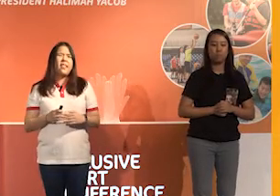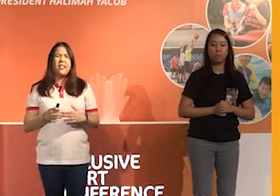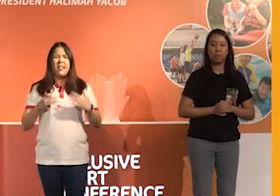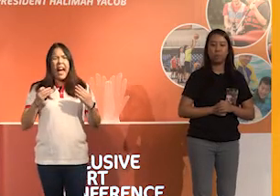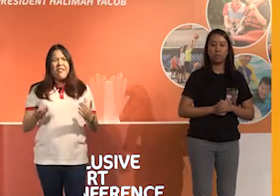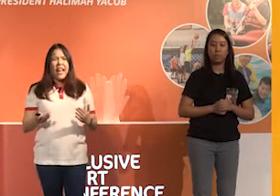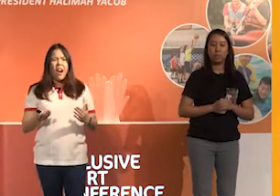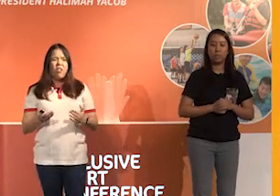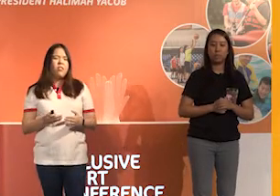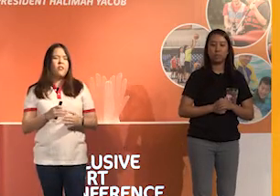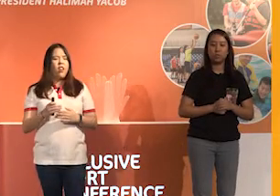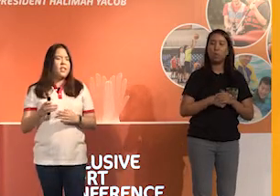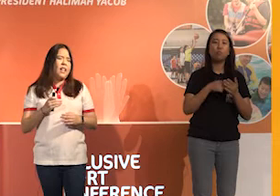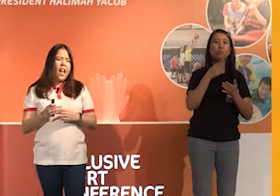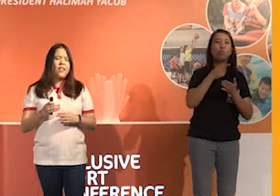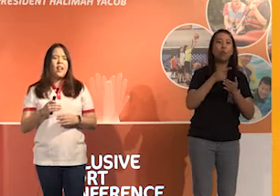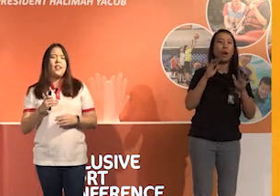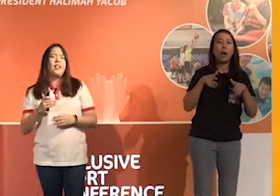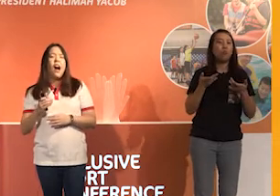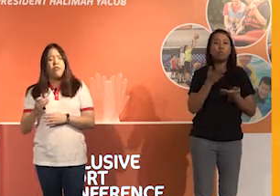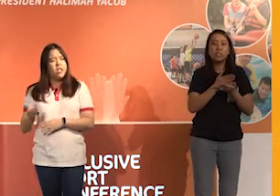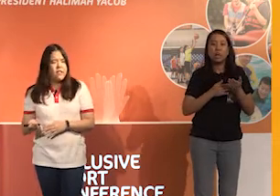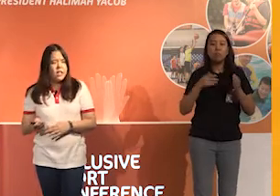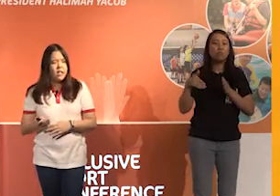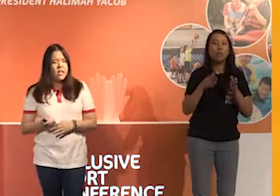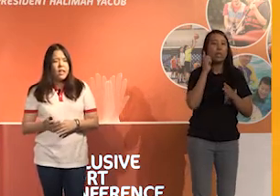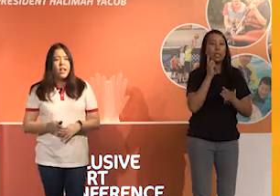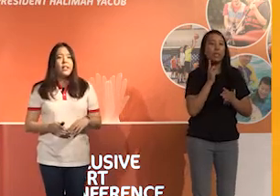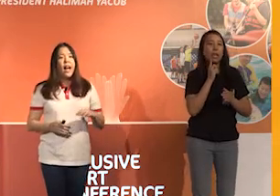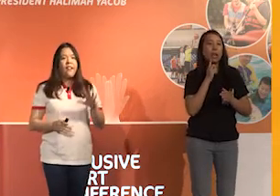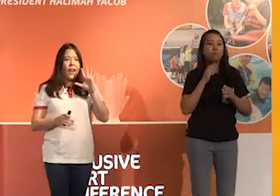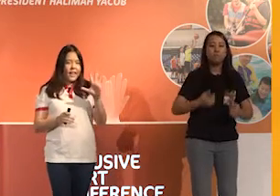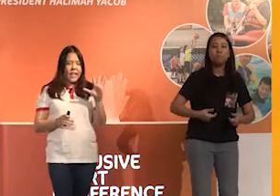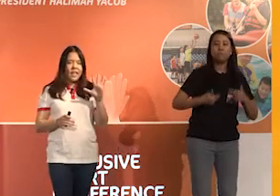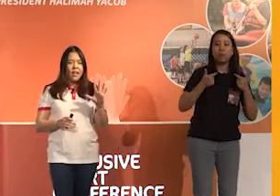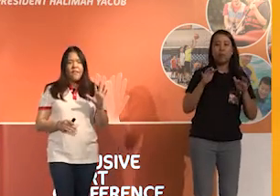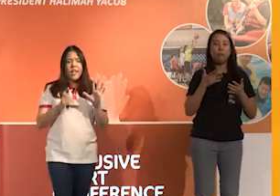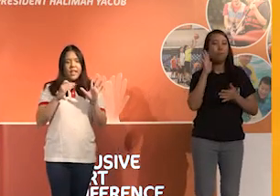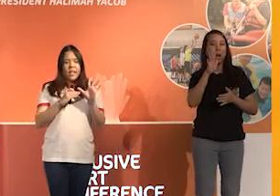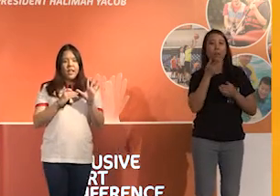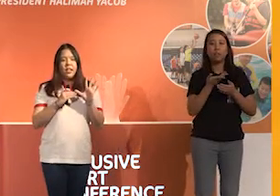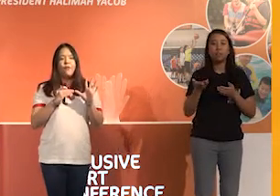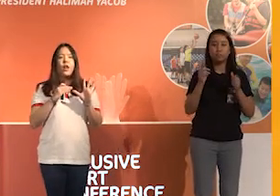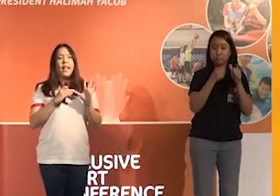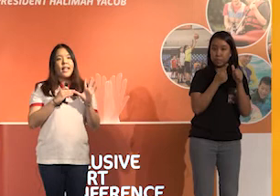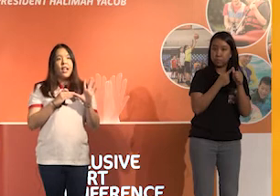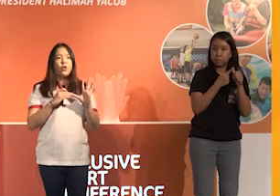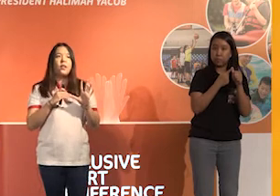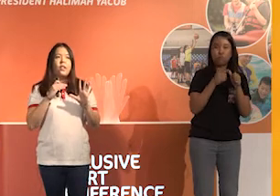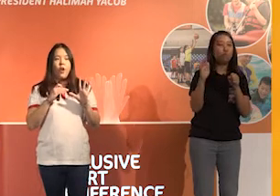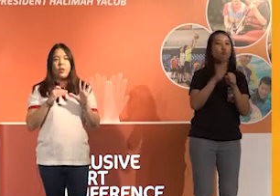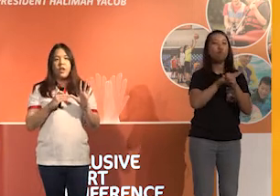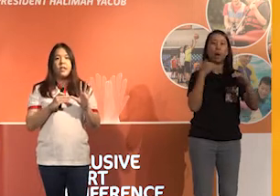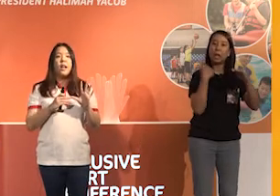What are the lifestyle for the deaf and hard of hearing? There are 5 things. First thing, full access